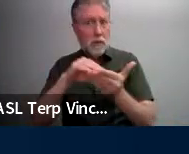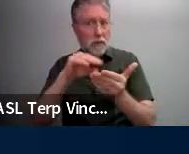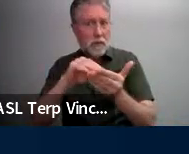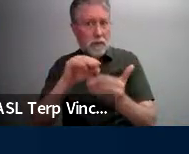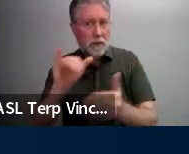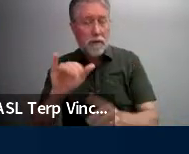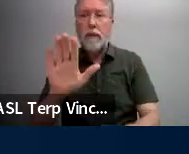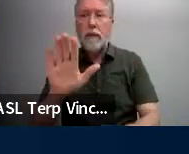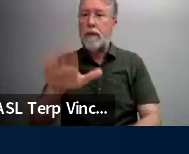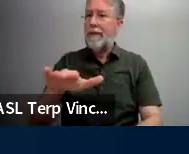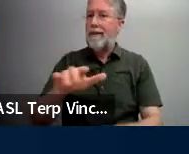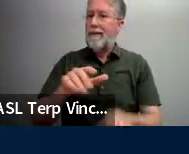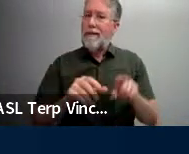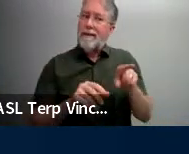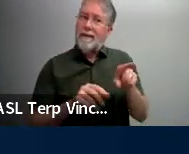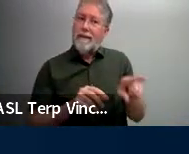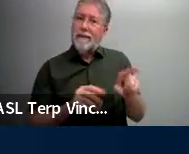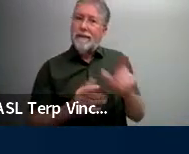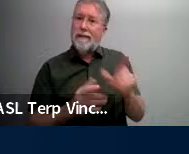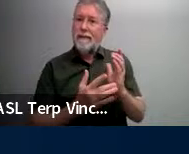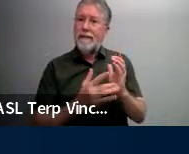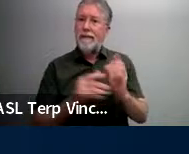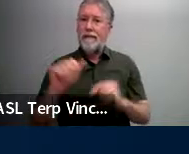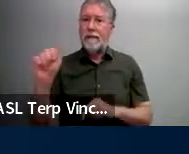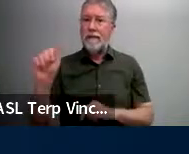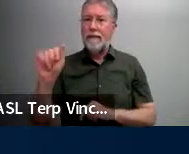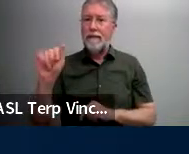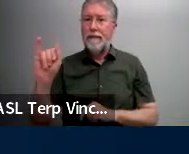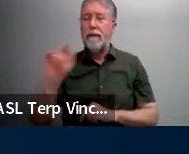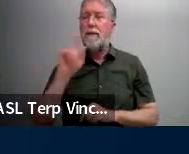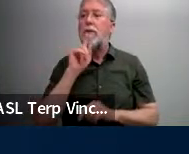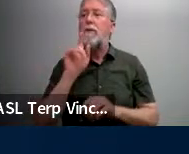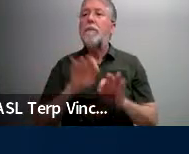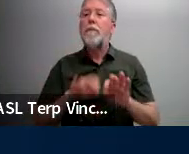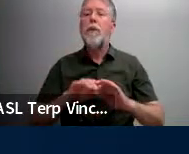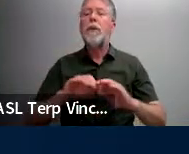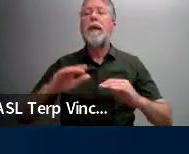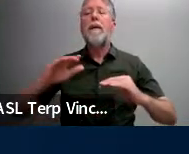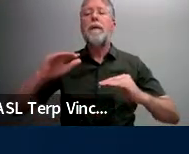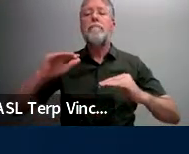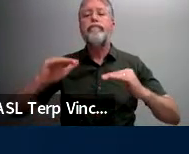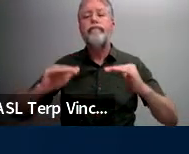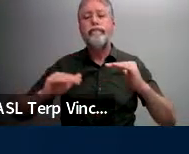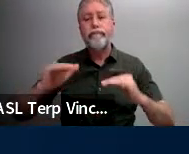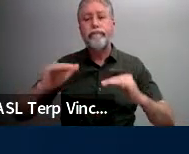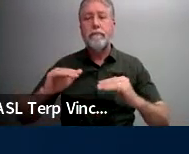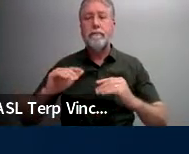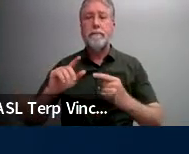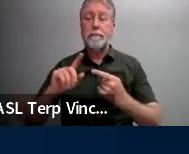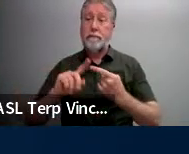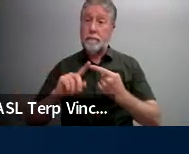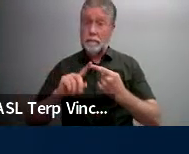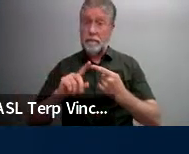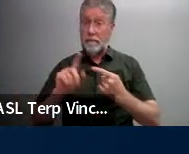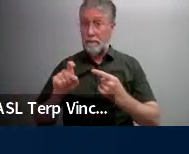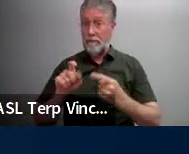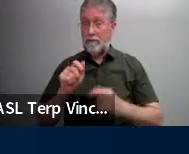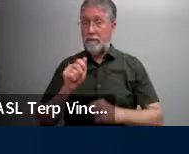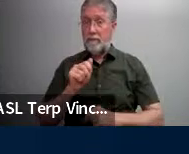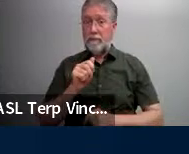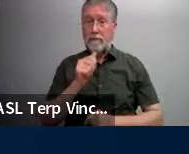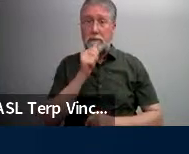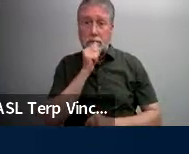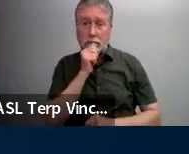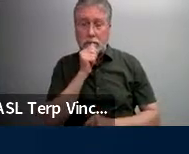at AI, that we do maintain that right balance between privacy, data